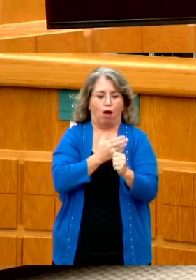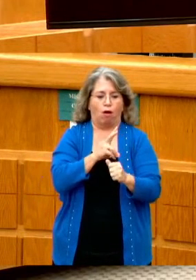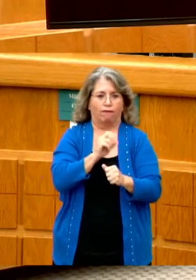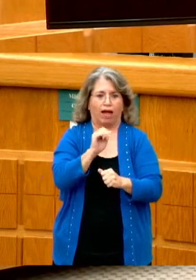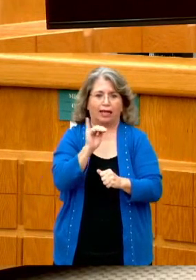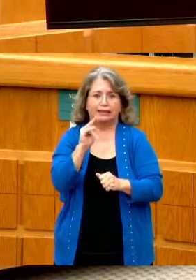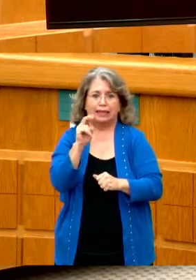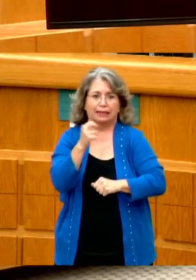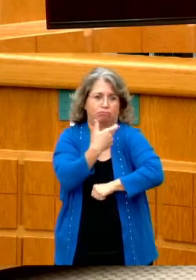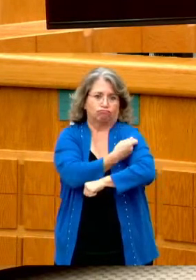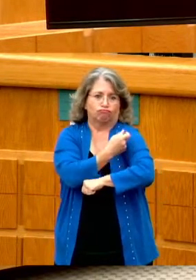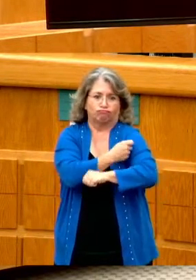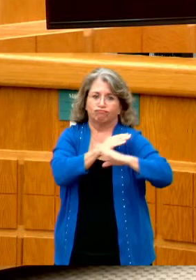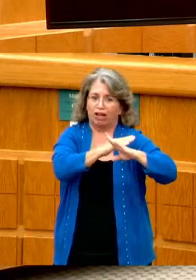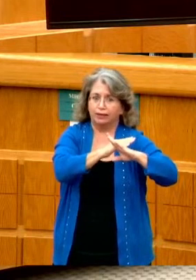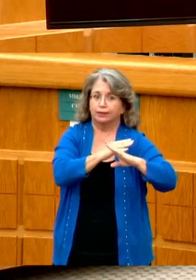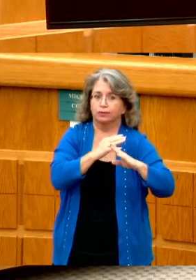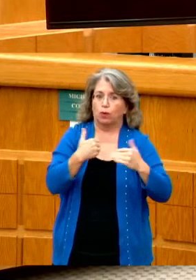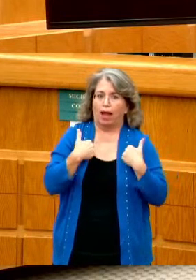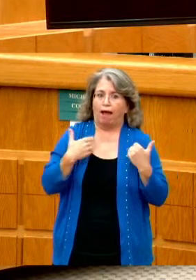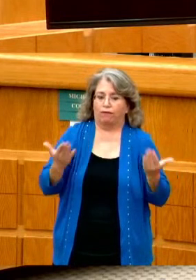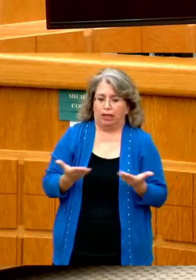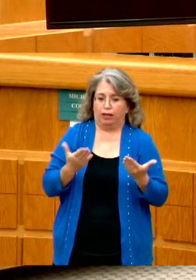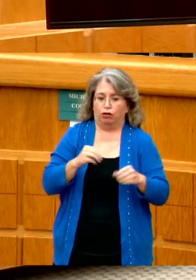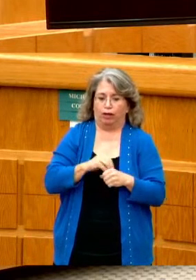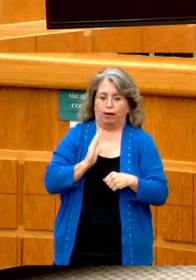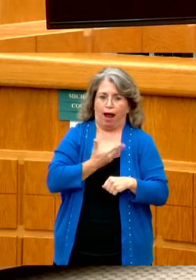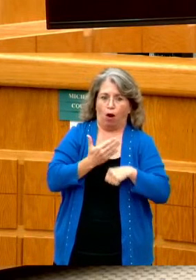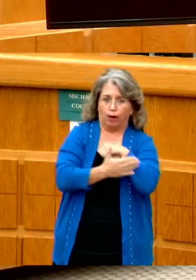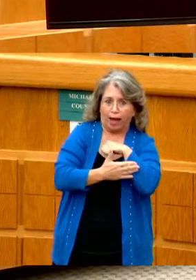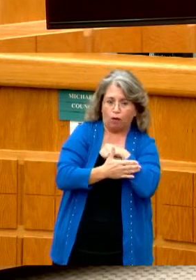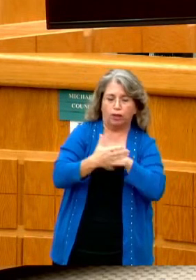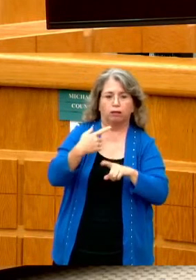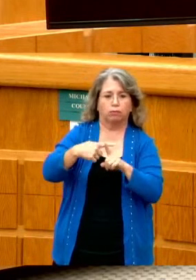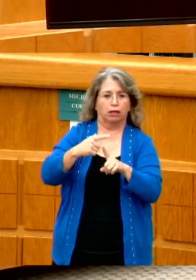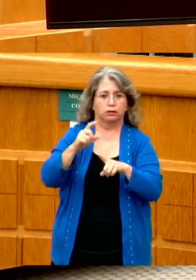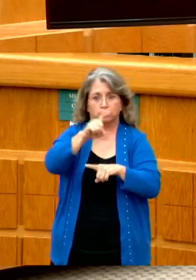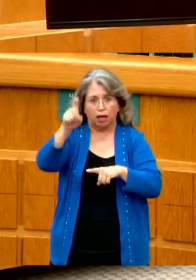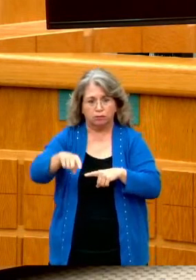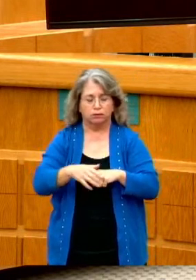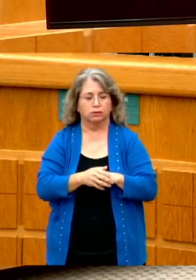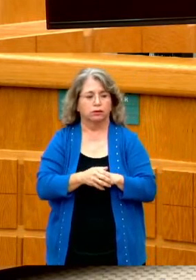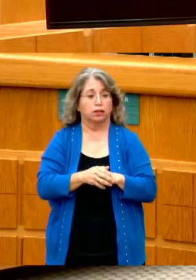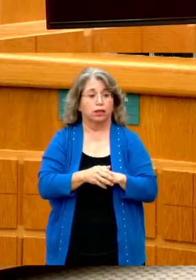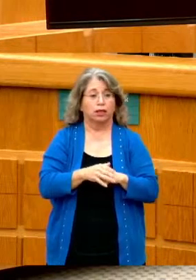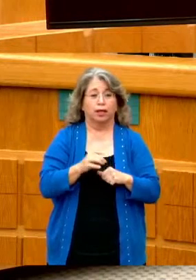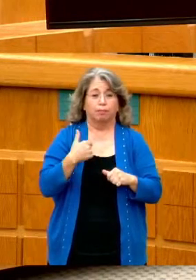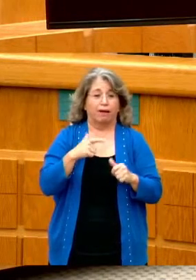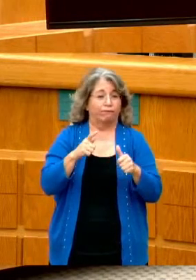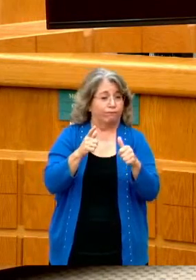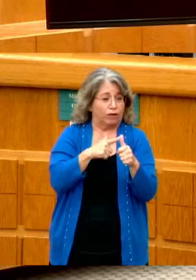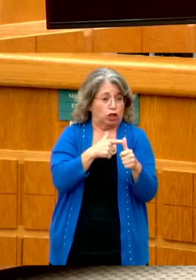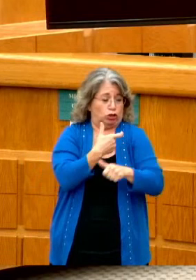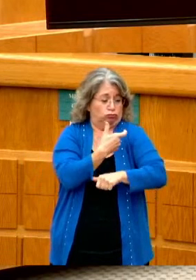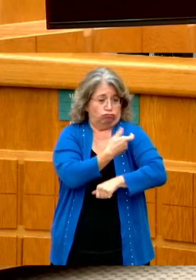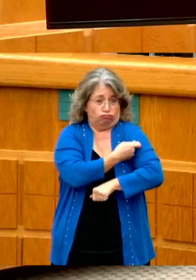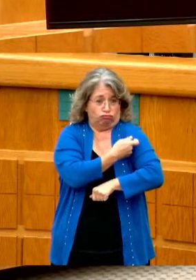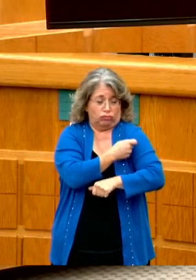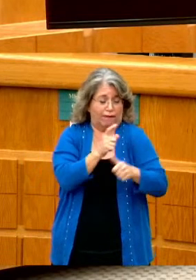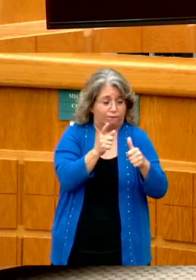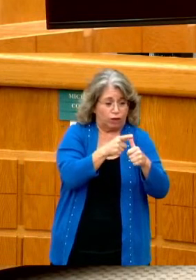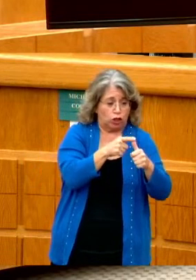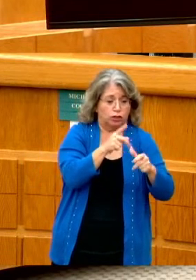County. And as we get vaccines, we are getting them to people who need them first as quickly as possible,